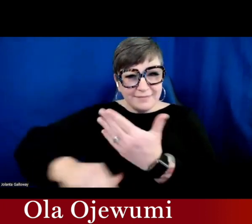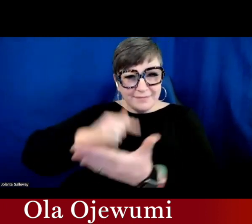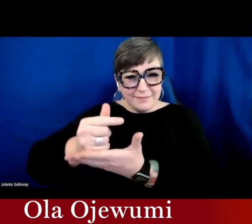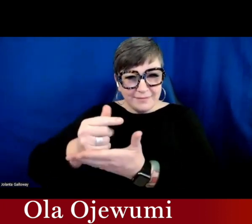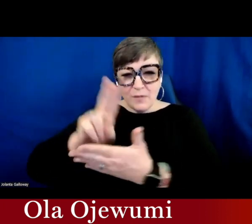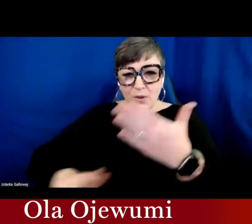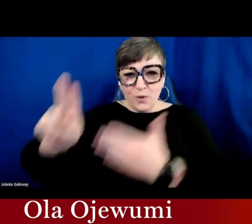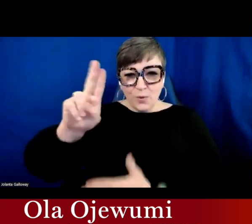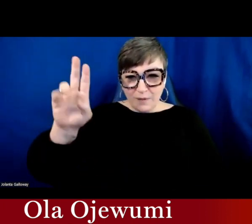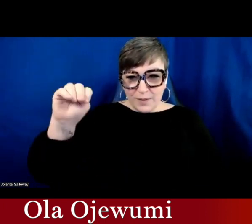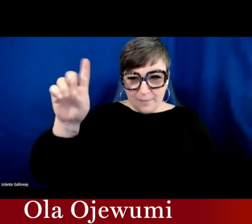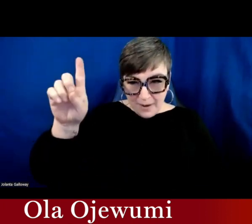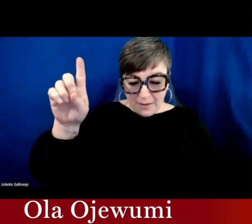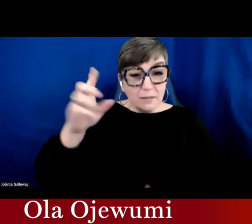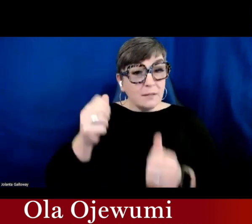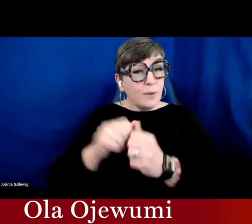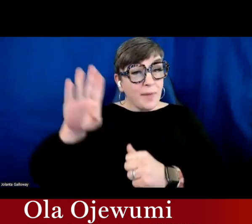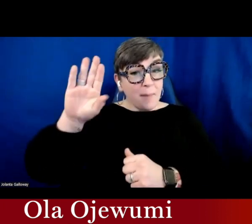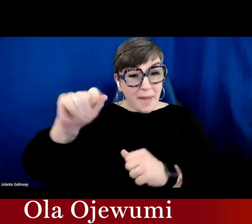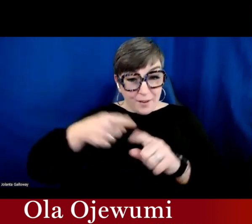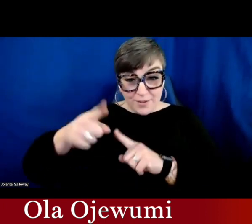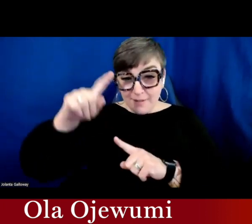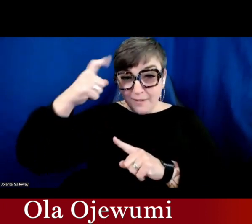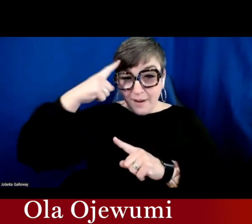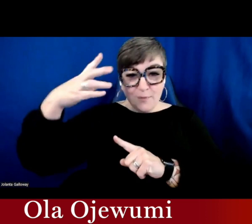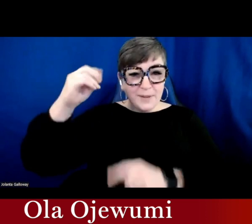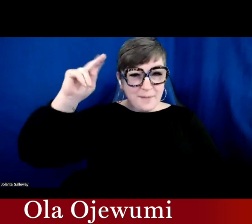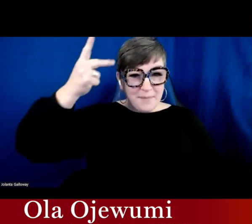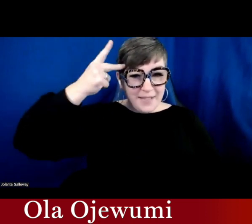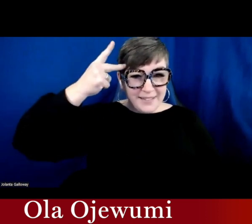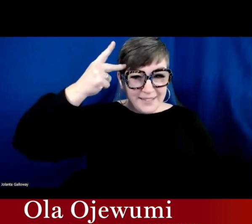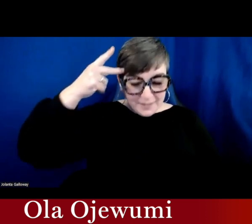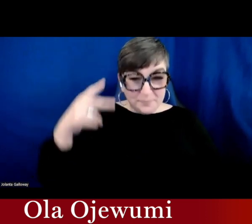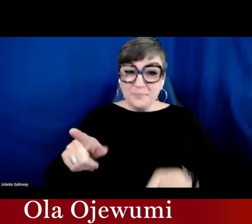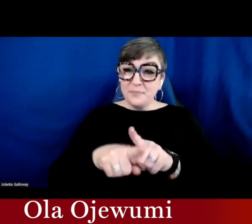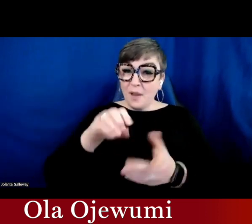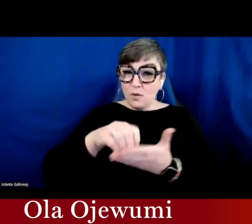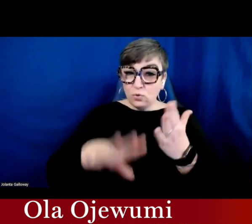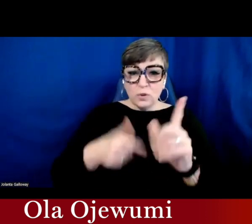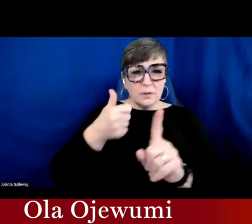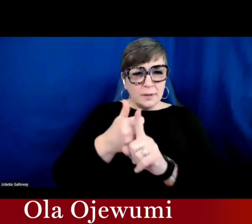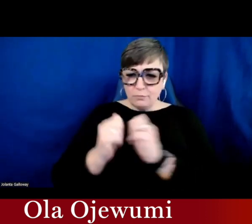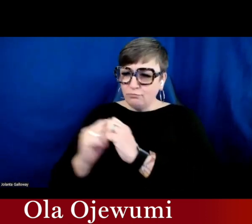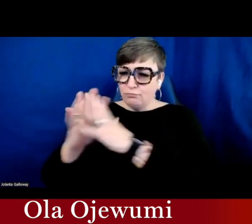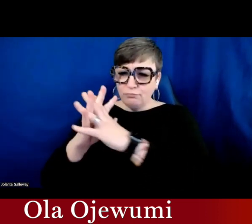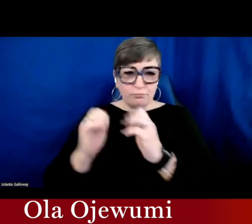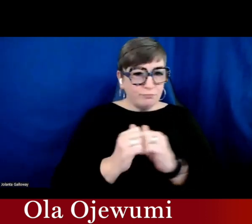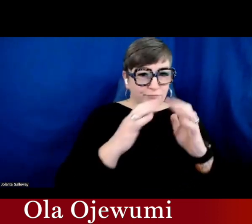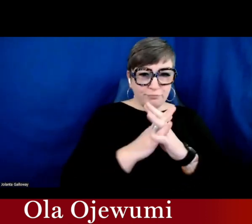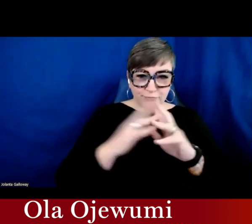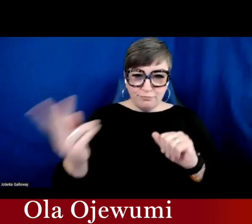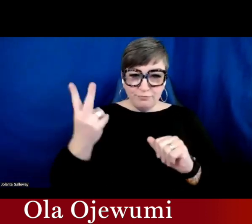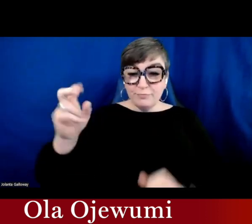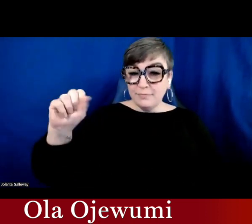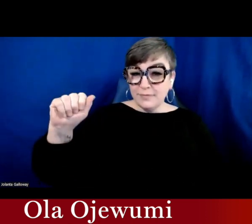maryland uh with a bachelor's degree in government and politics as a student she founded two non-profits the sacred hearts